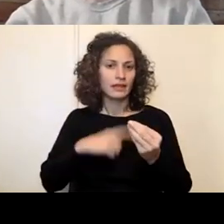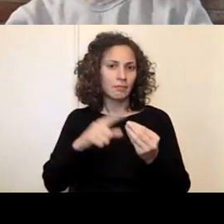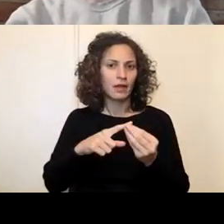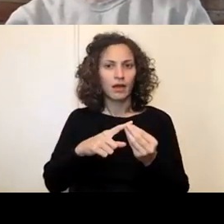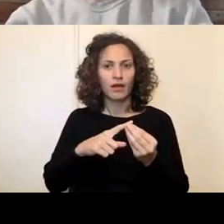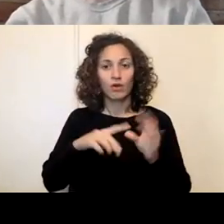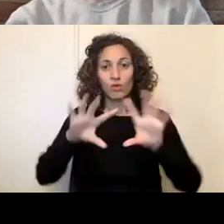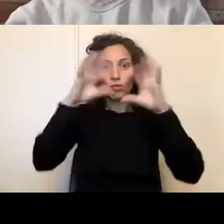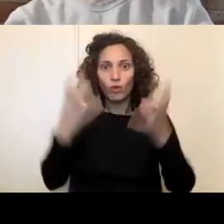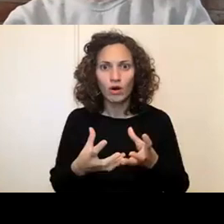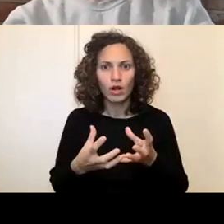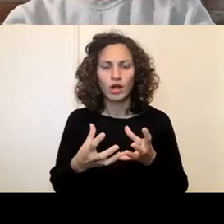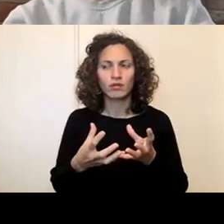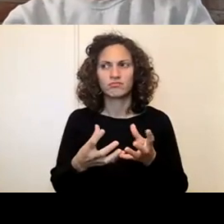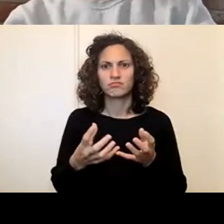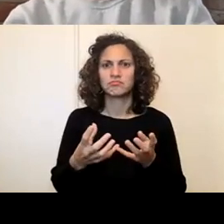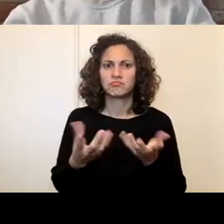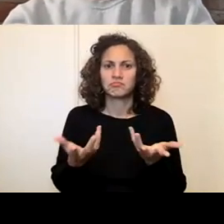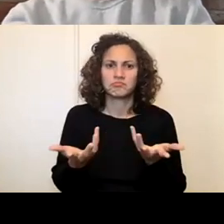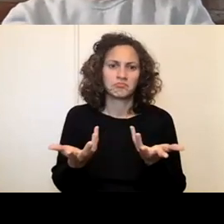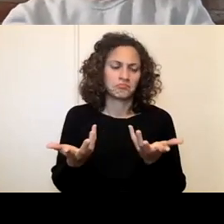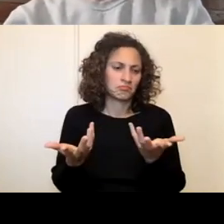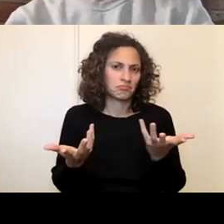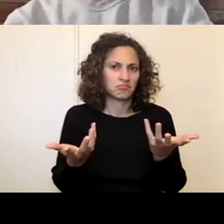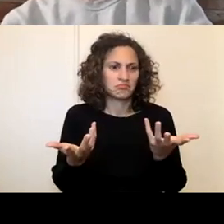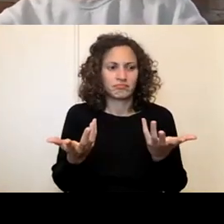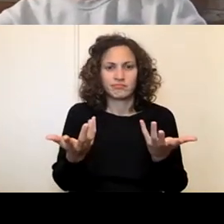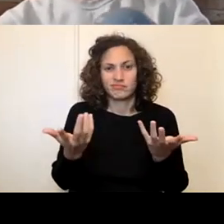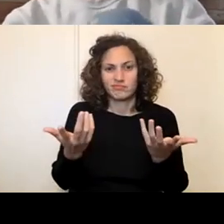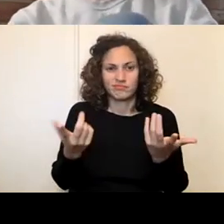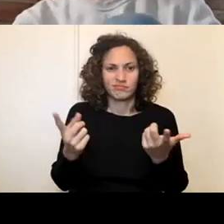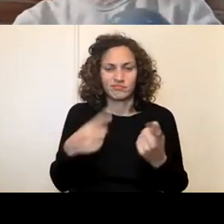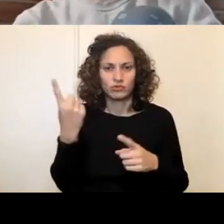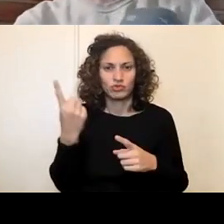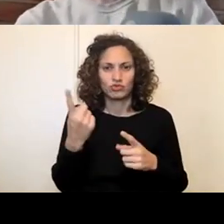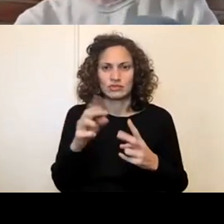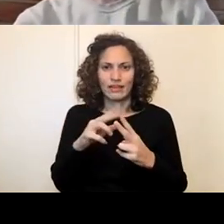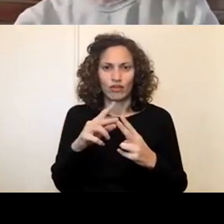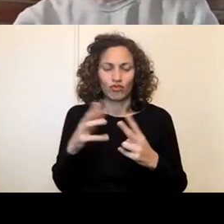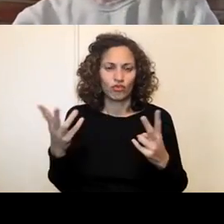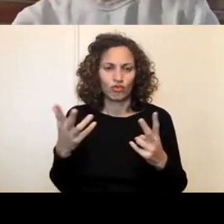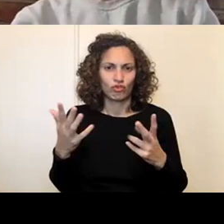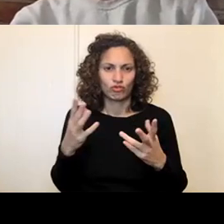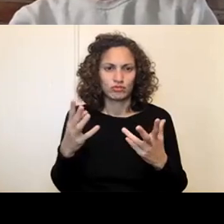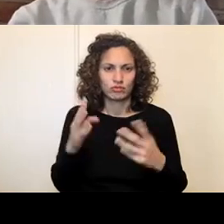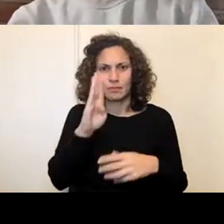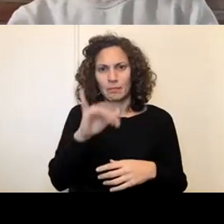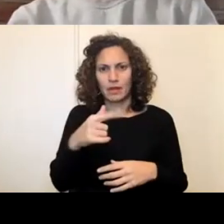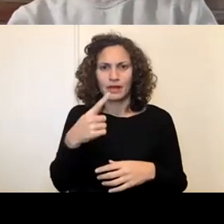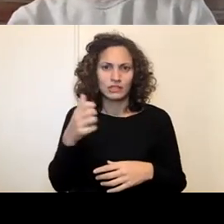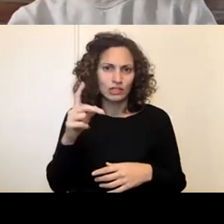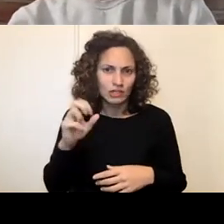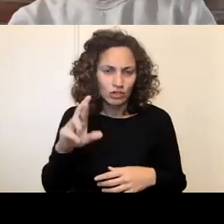world was, all like this by gender, all like very much,